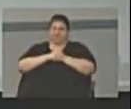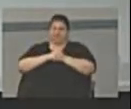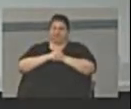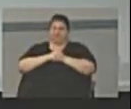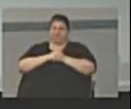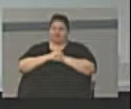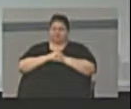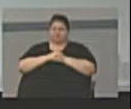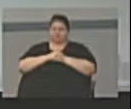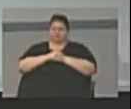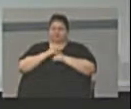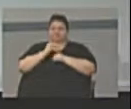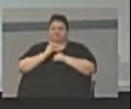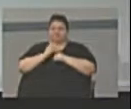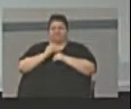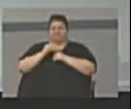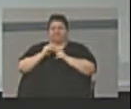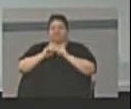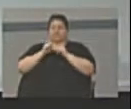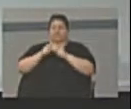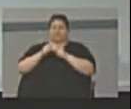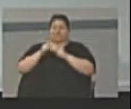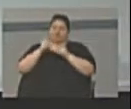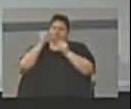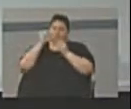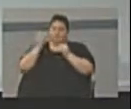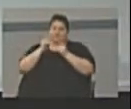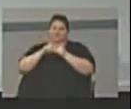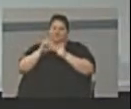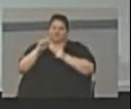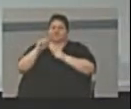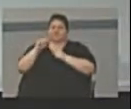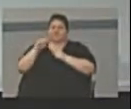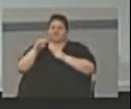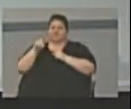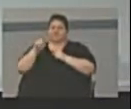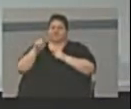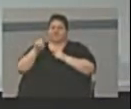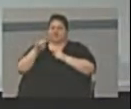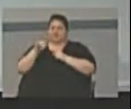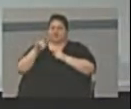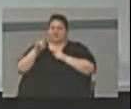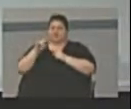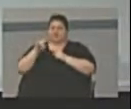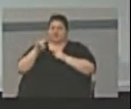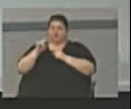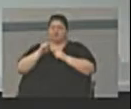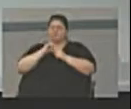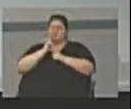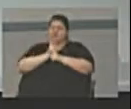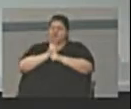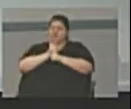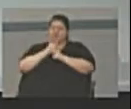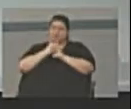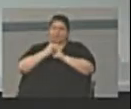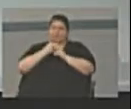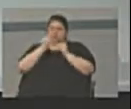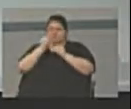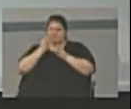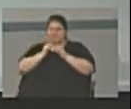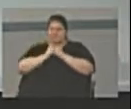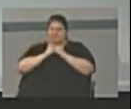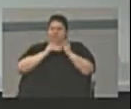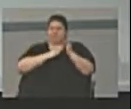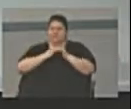webpage. Again, we're briefing our stakeholders, our municipalities. We have regular briefings with our planning board, and we're working with the county executive